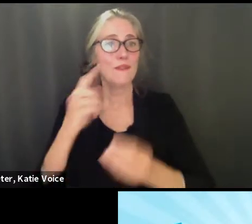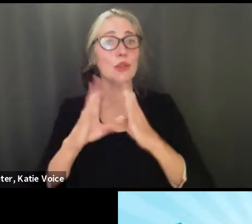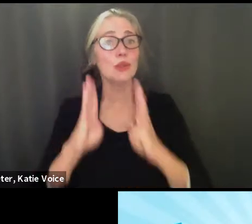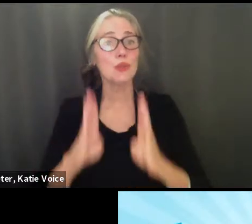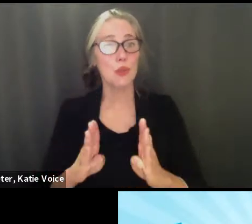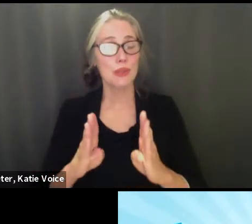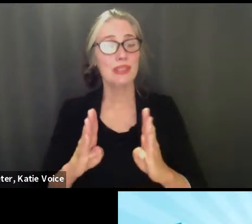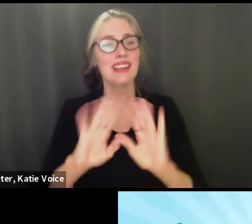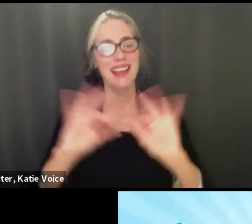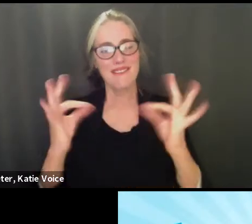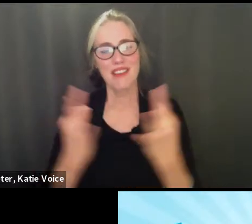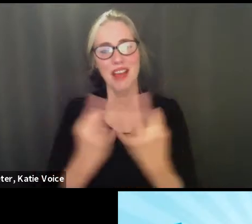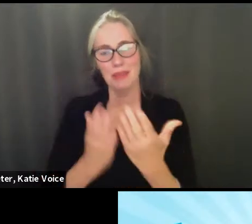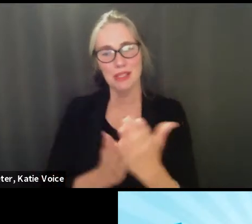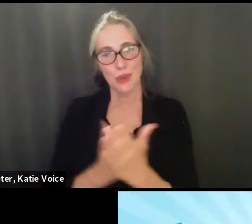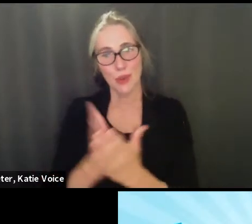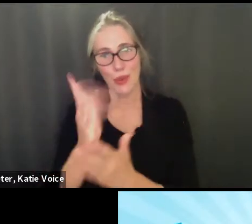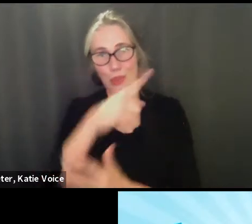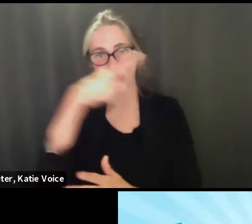summer.